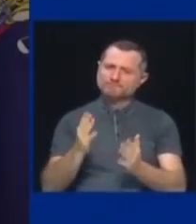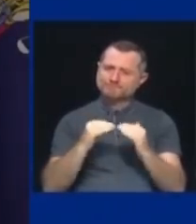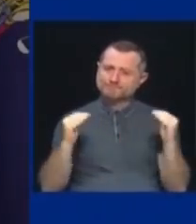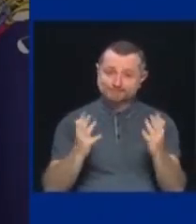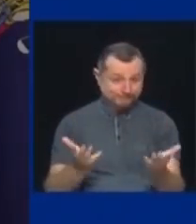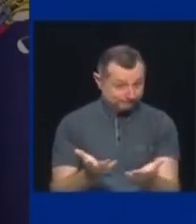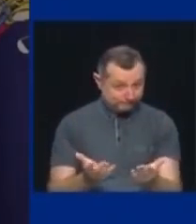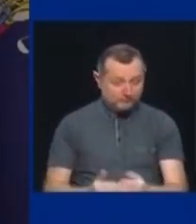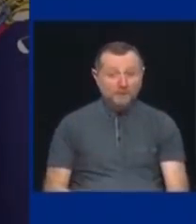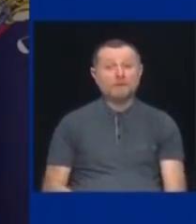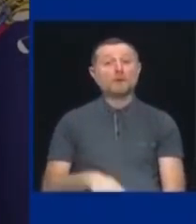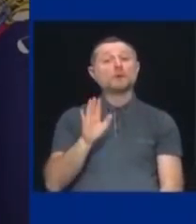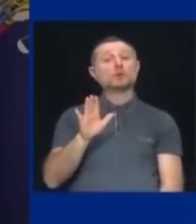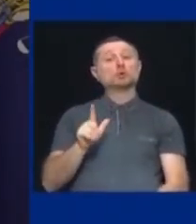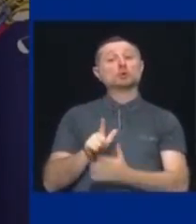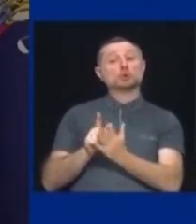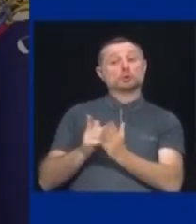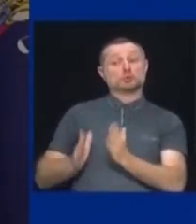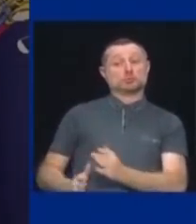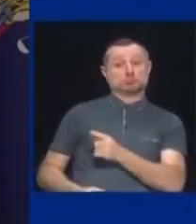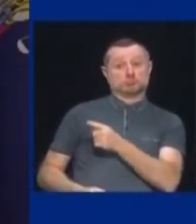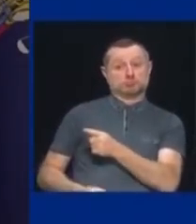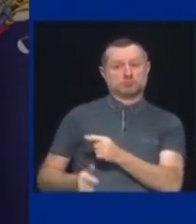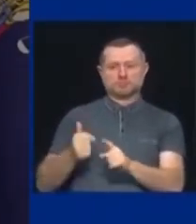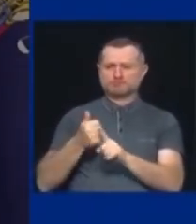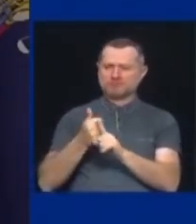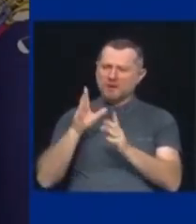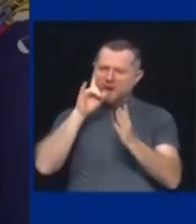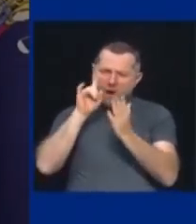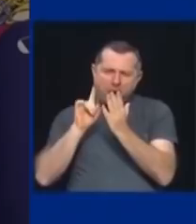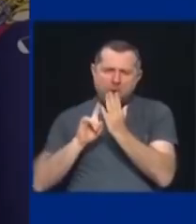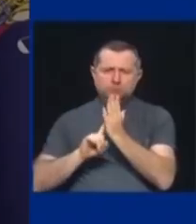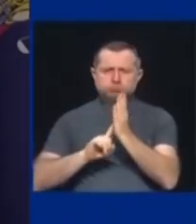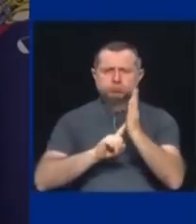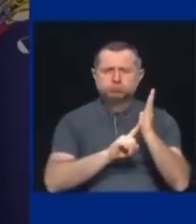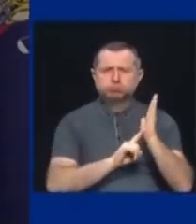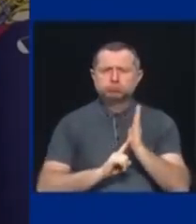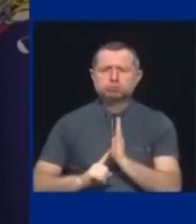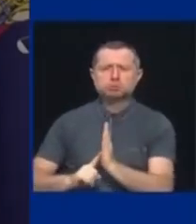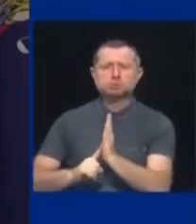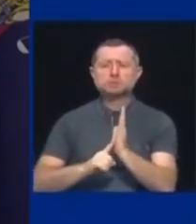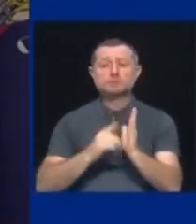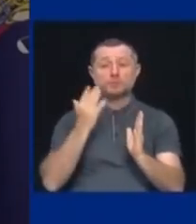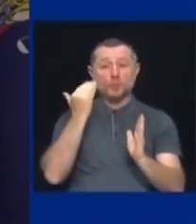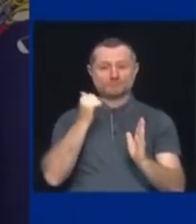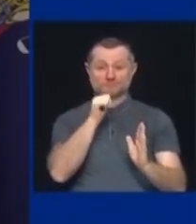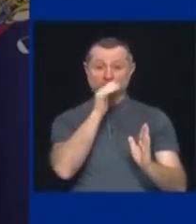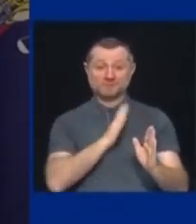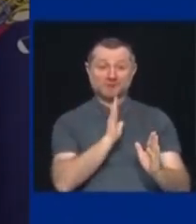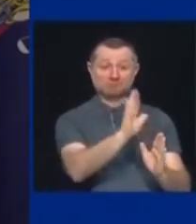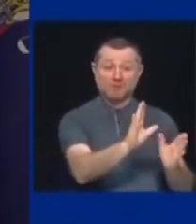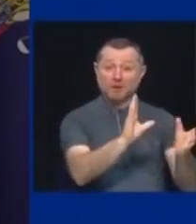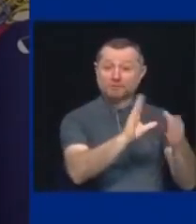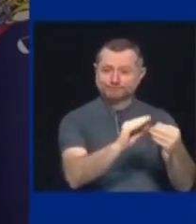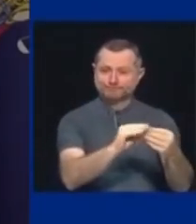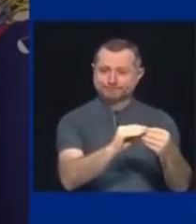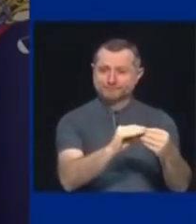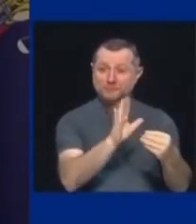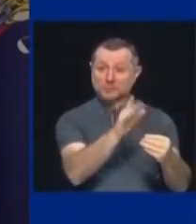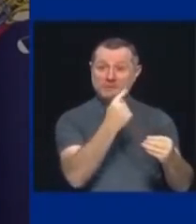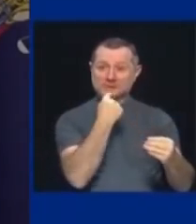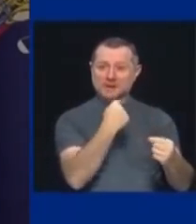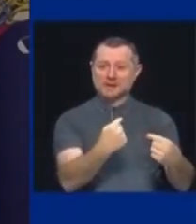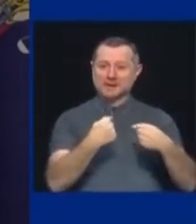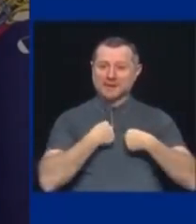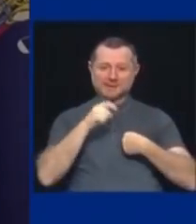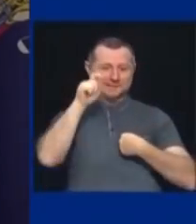Attorney General's office, which found the three-term Democrat sexually harassed at least 11 women in violation of state and federal